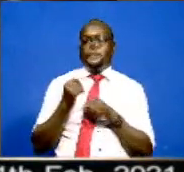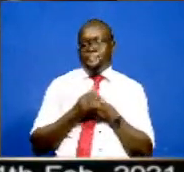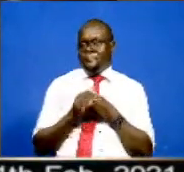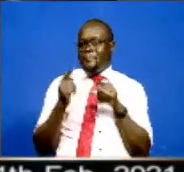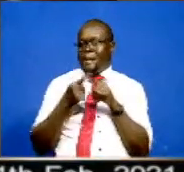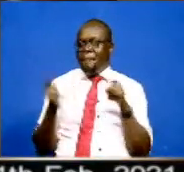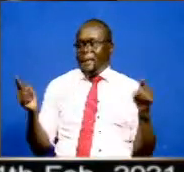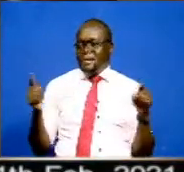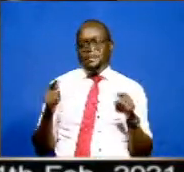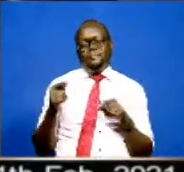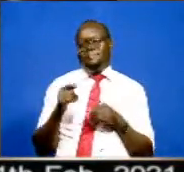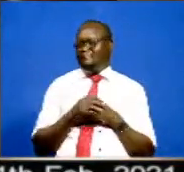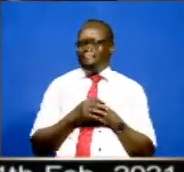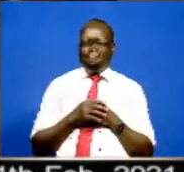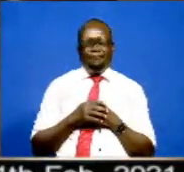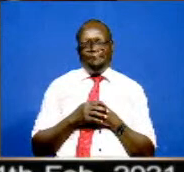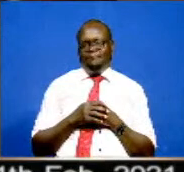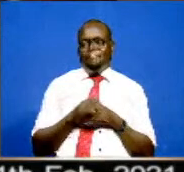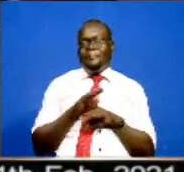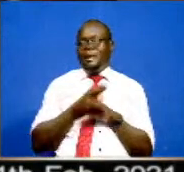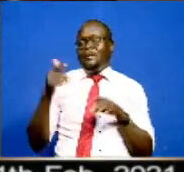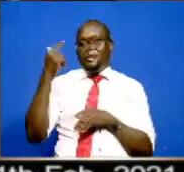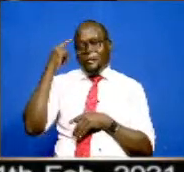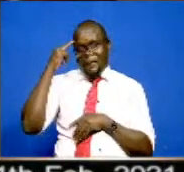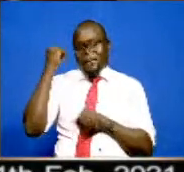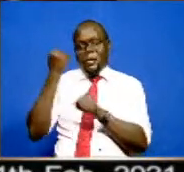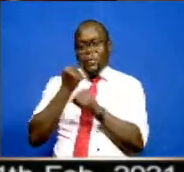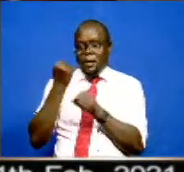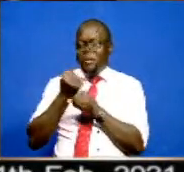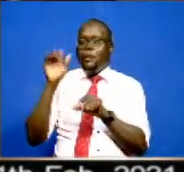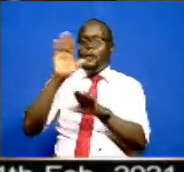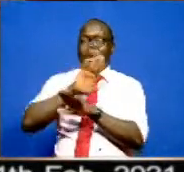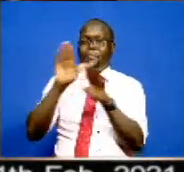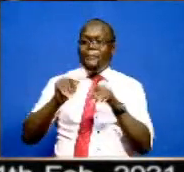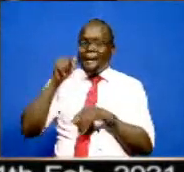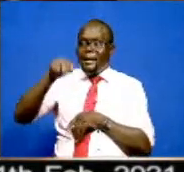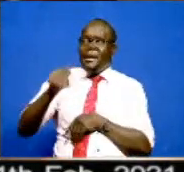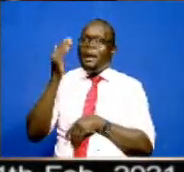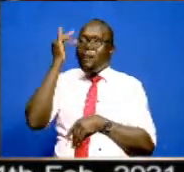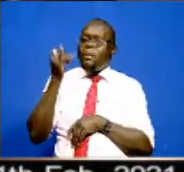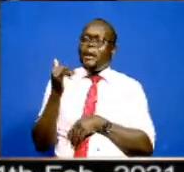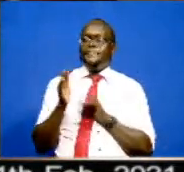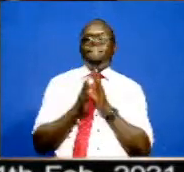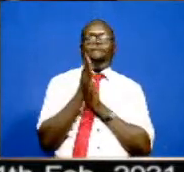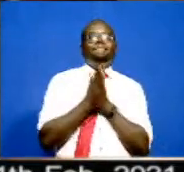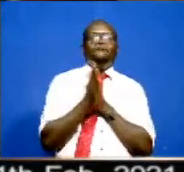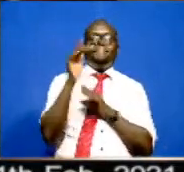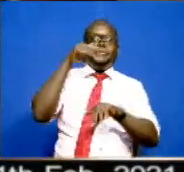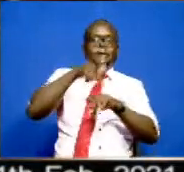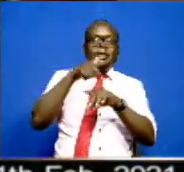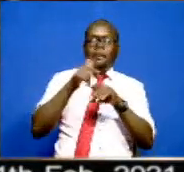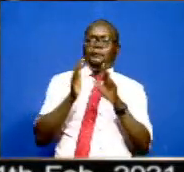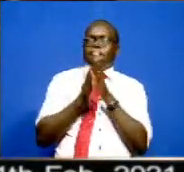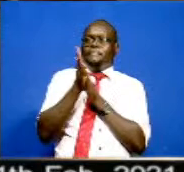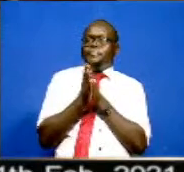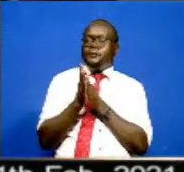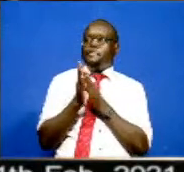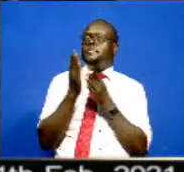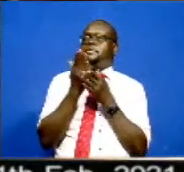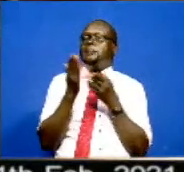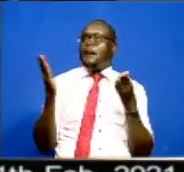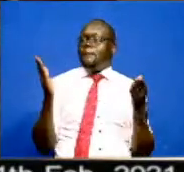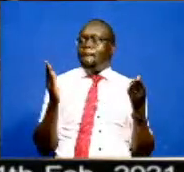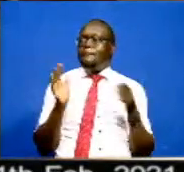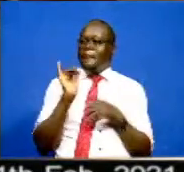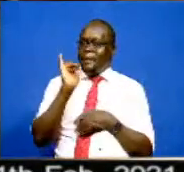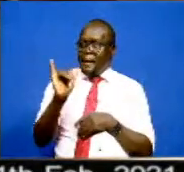but I don't think we do everything here just when we are just motivated with financial gains. If that